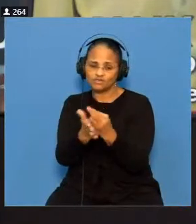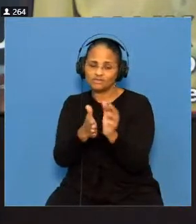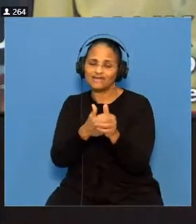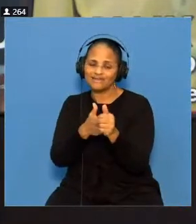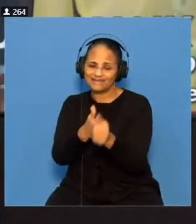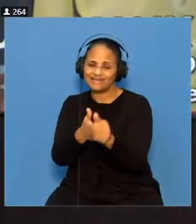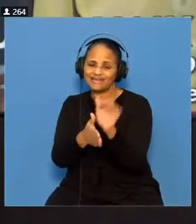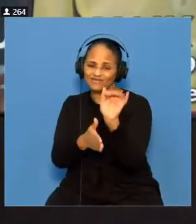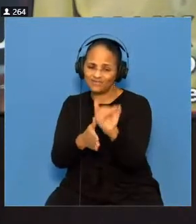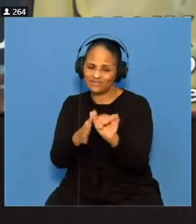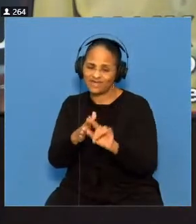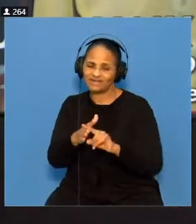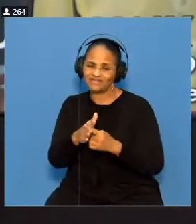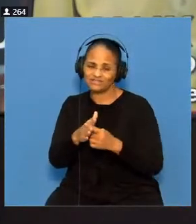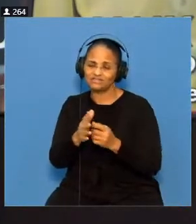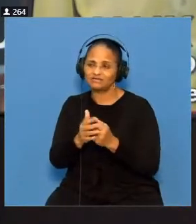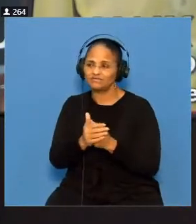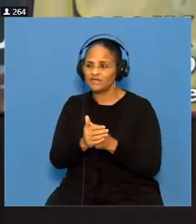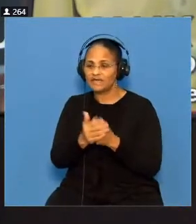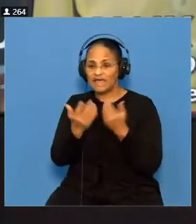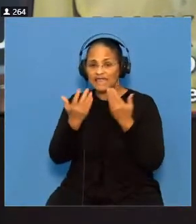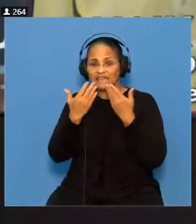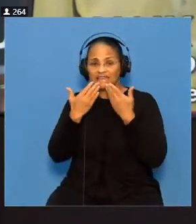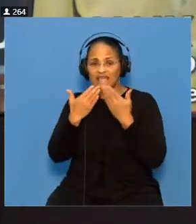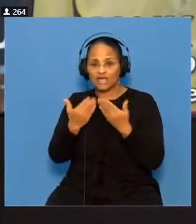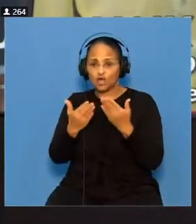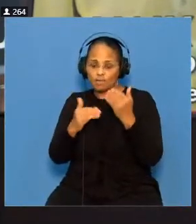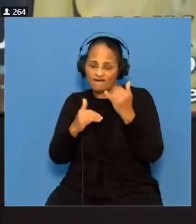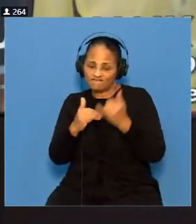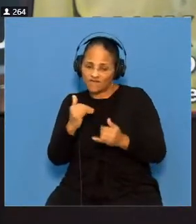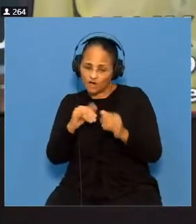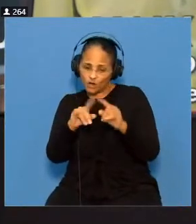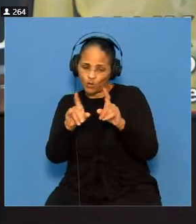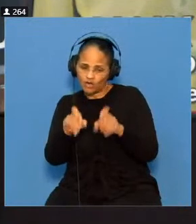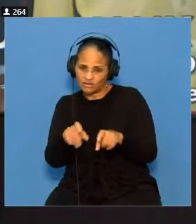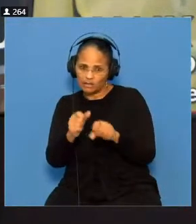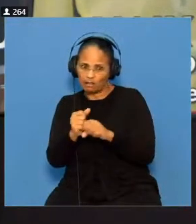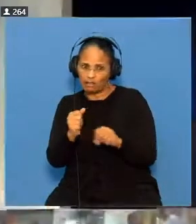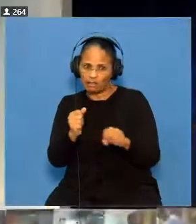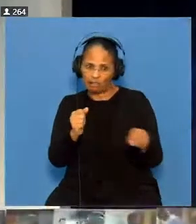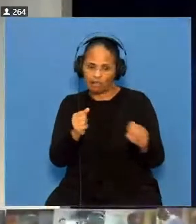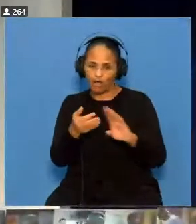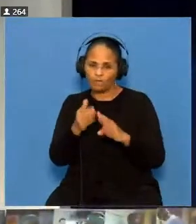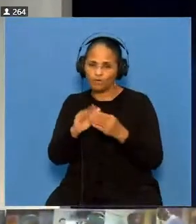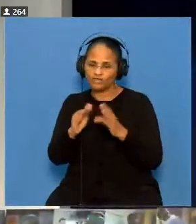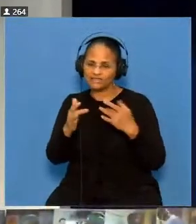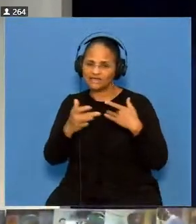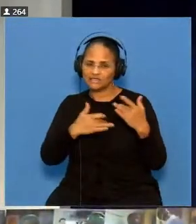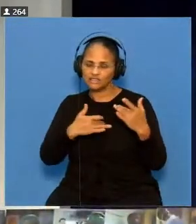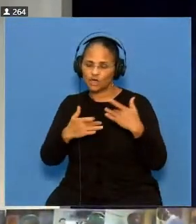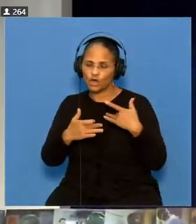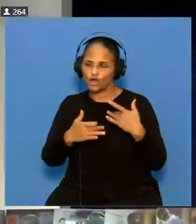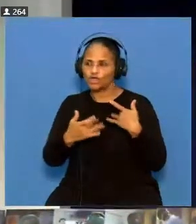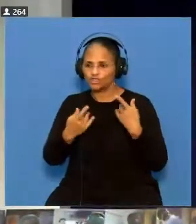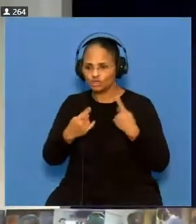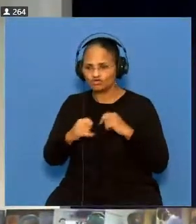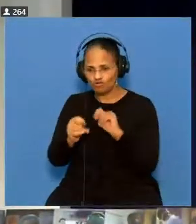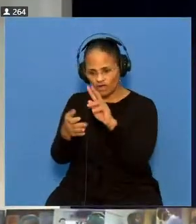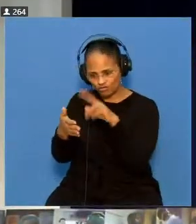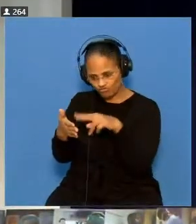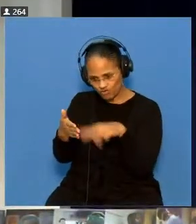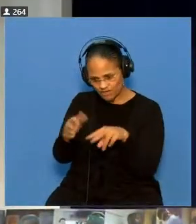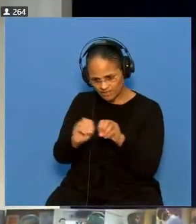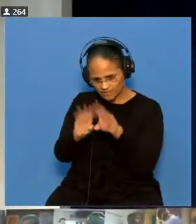on that particular initiative. Thank you. And then my final question, which is quite long, it's a community concern, so I'll try to read it as